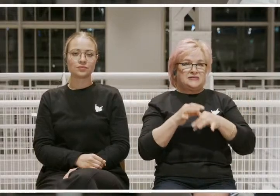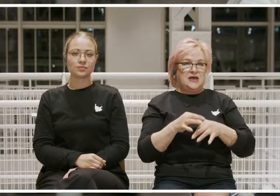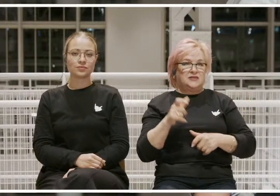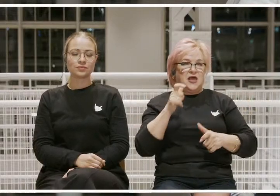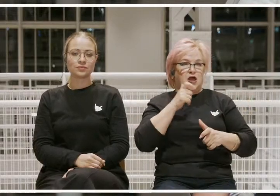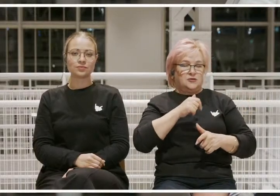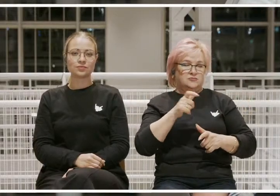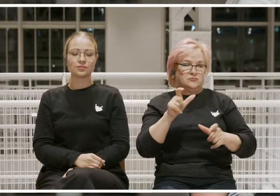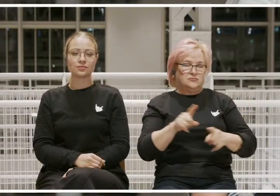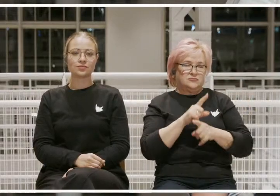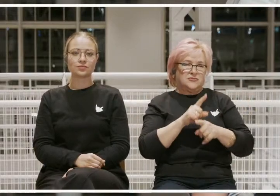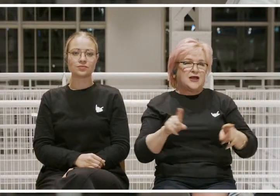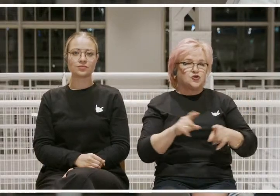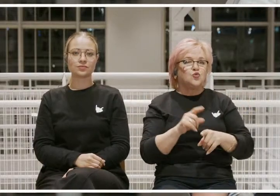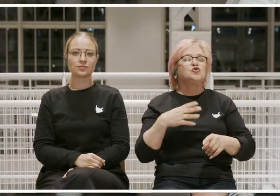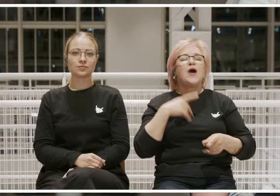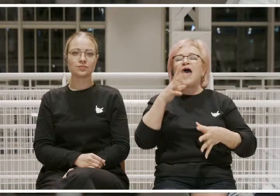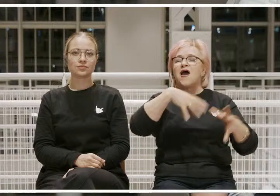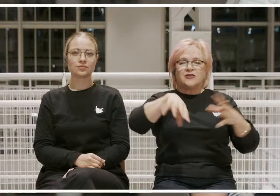website